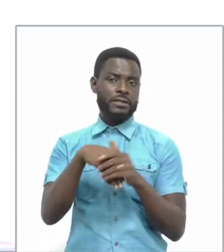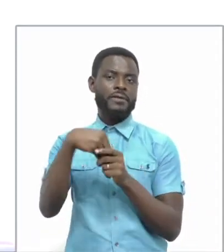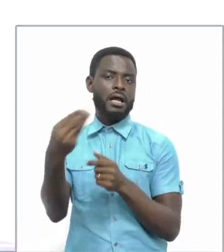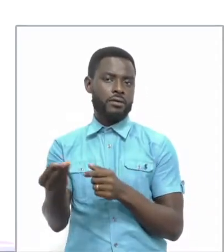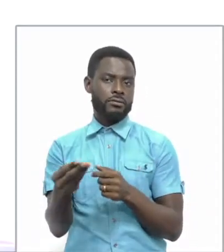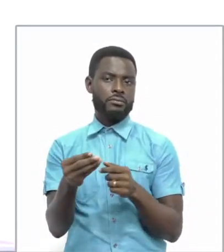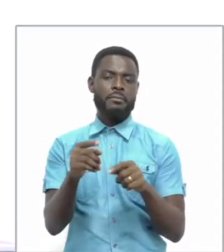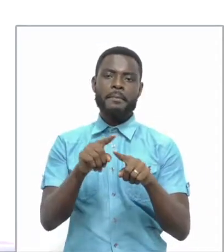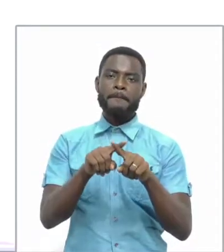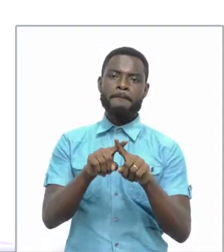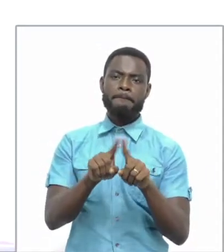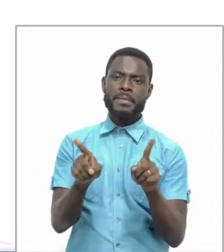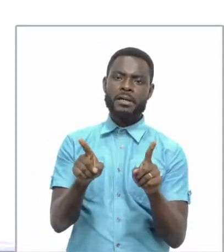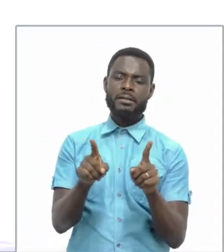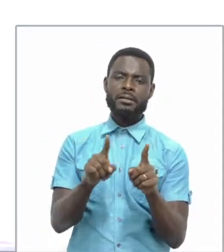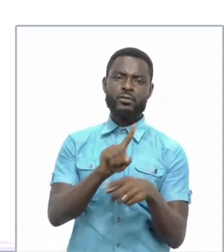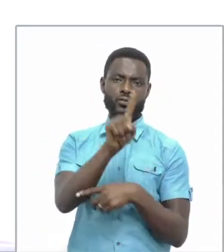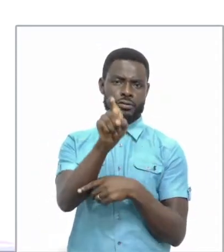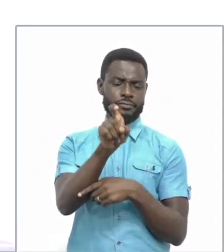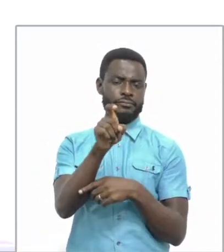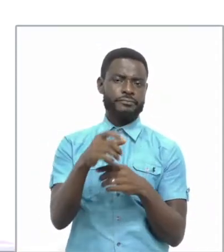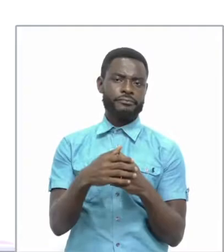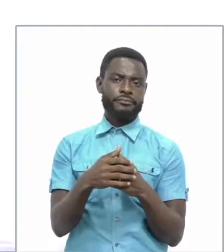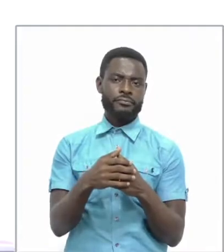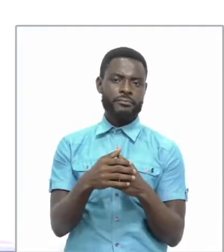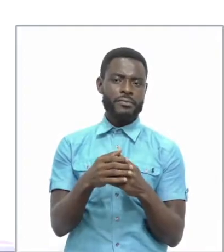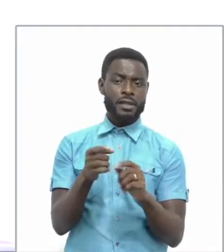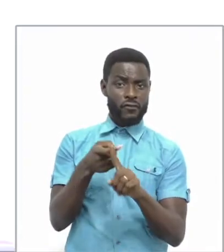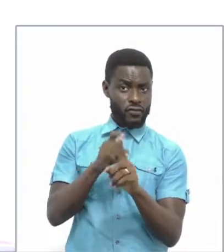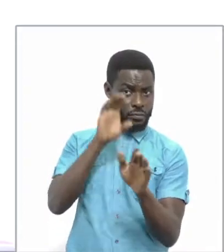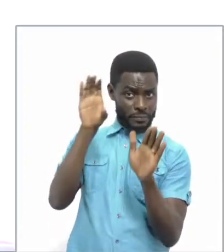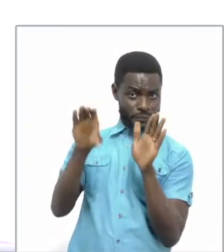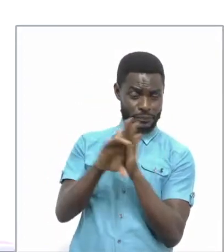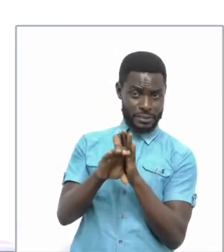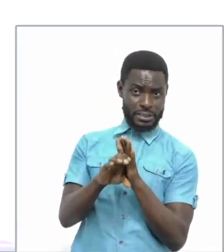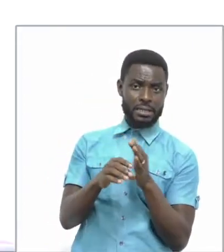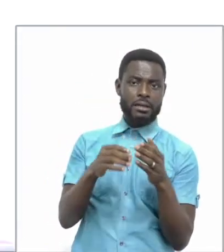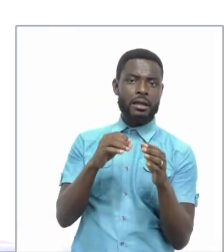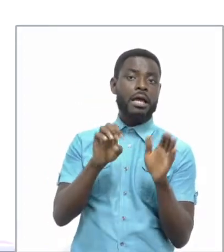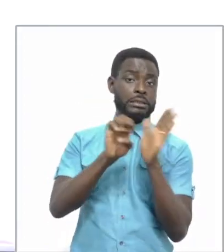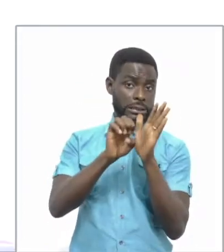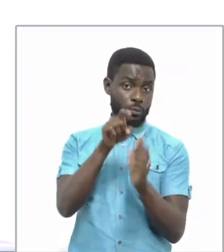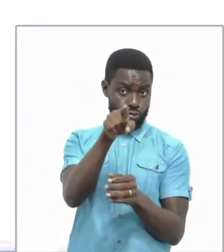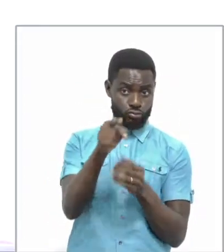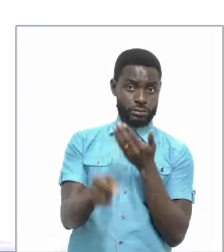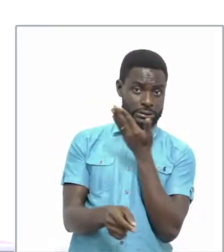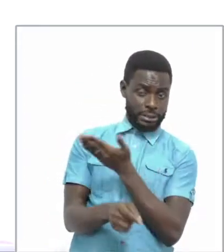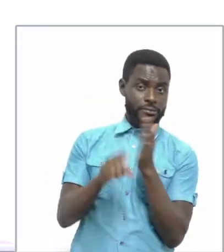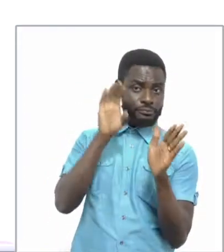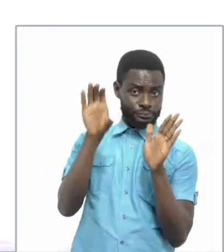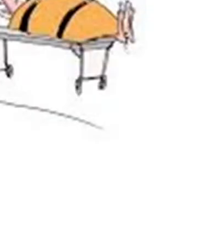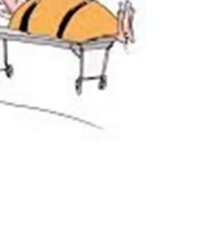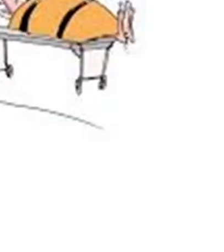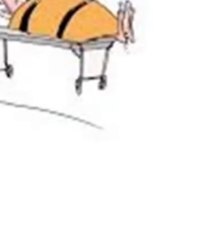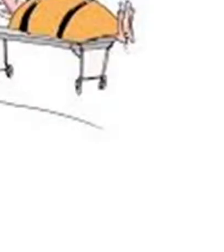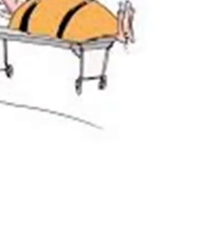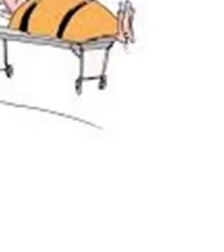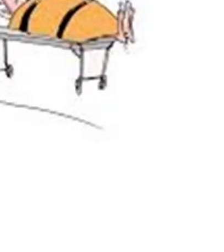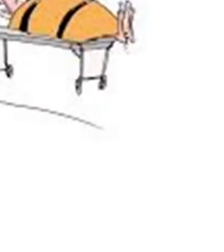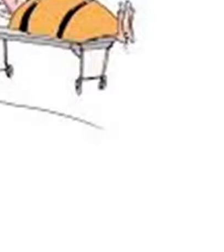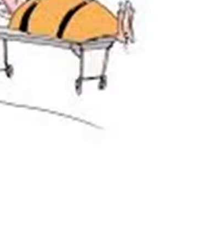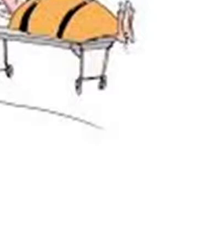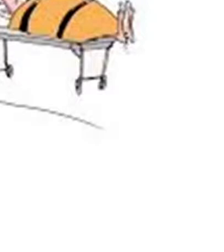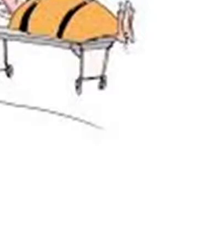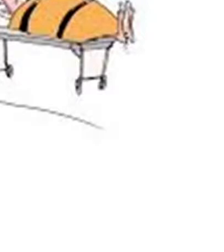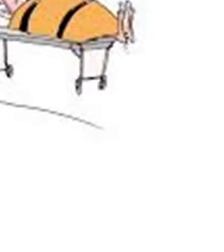the question I want to ask you is, what from this picture, imagine you are the one, and let me show you that picture. I'm sure you